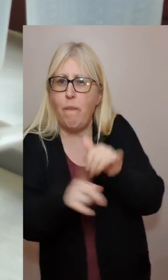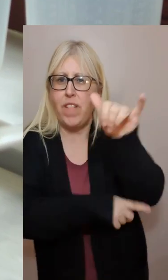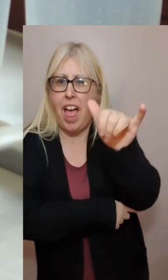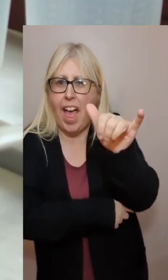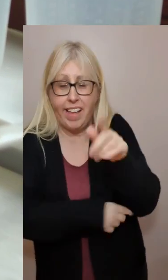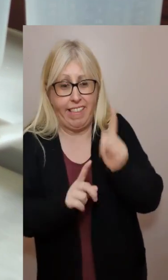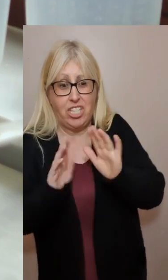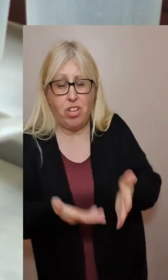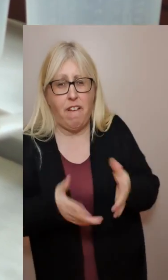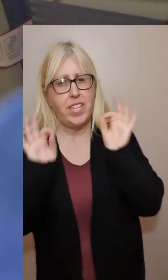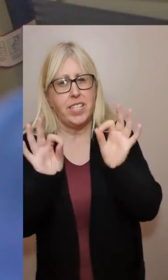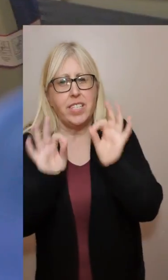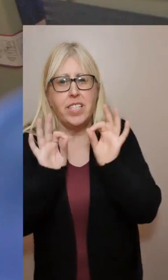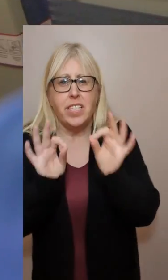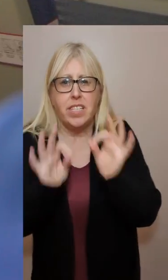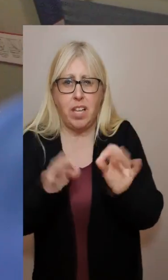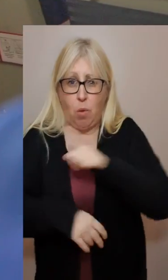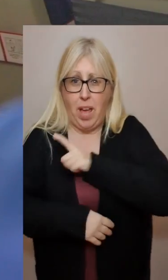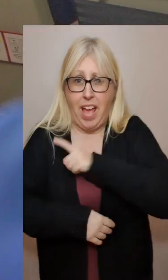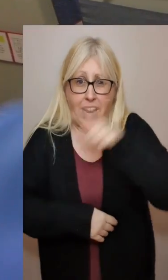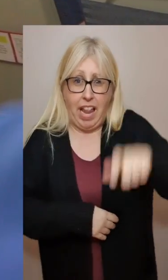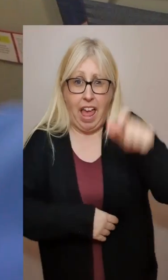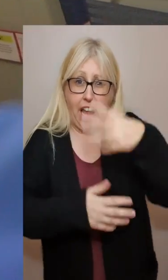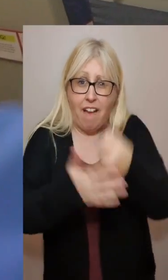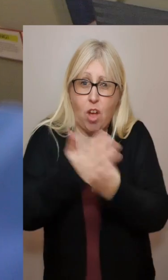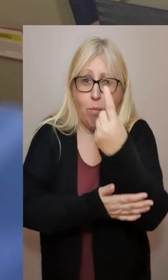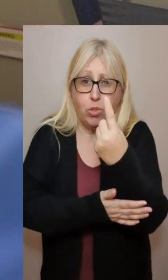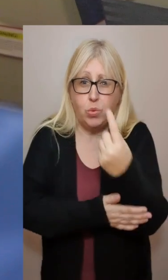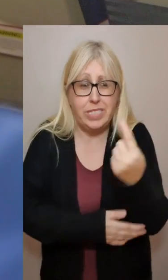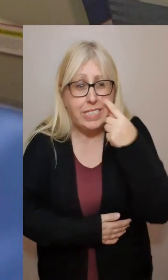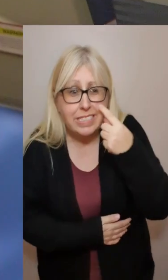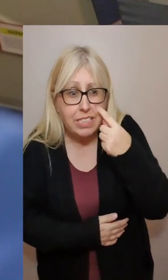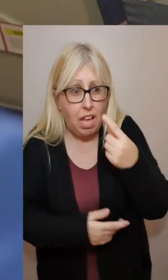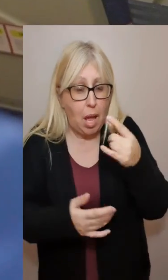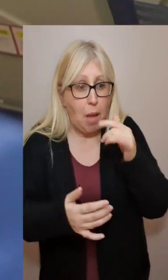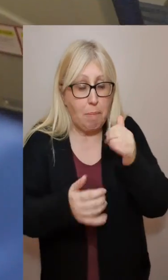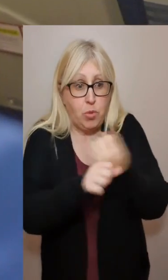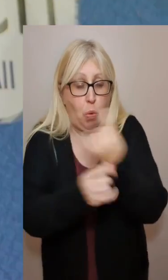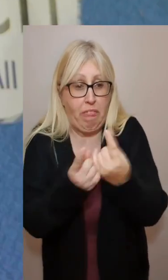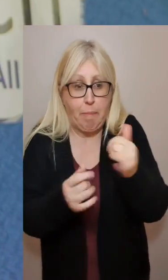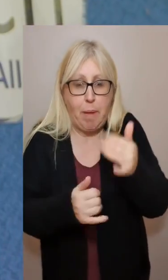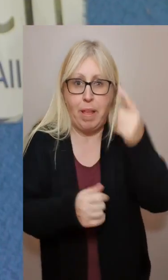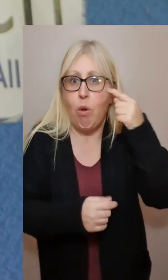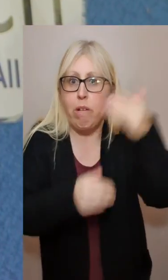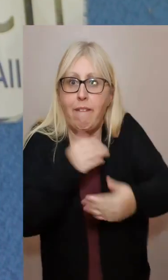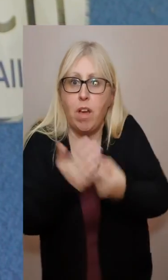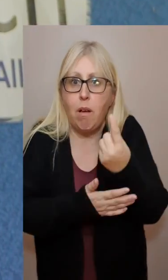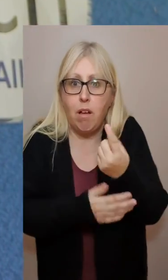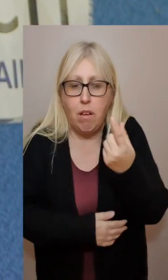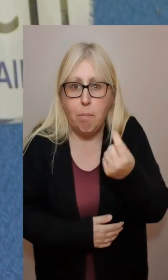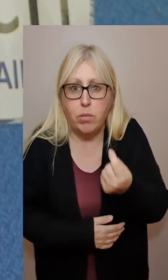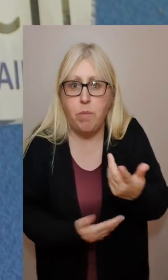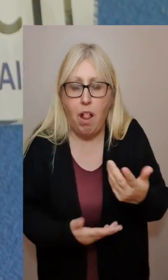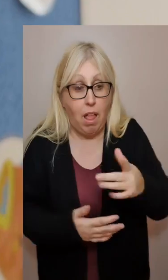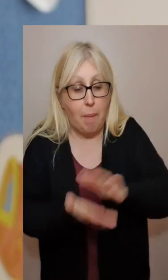service is fantastic because it gives clients the opportunity to do things that maybe they thought would never been possible, and the confidence before